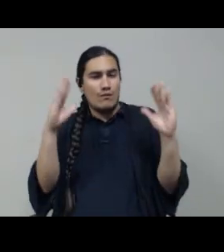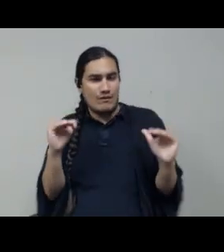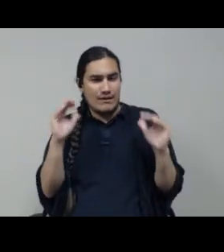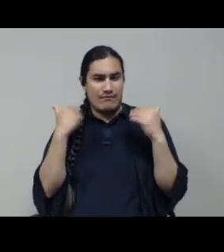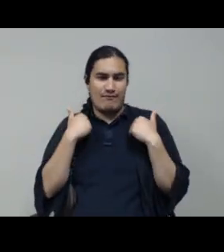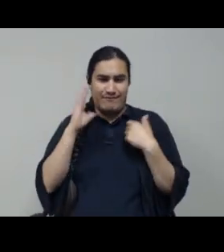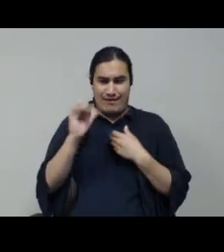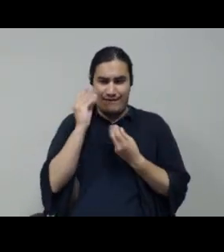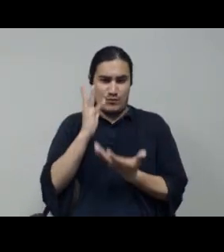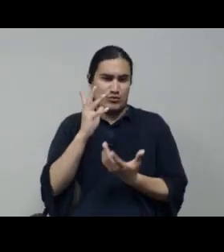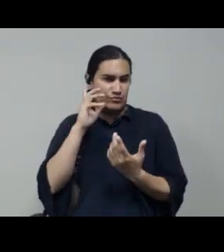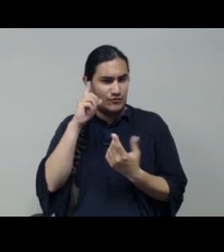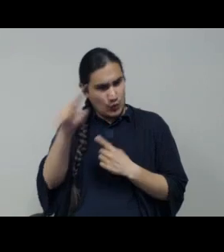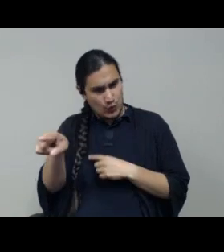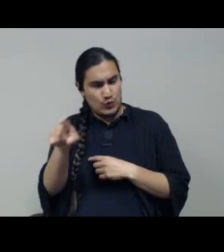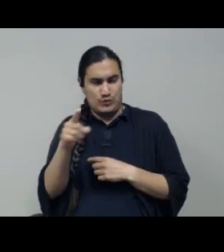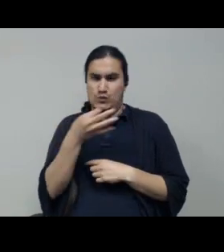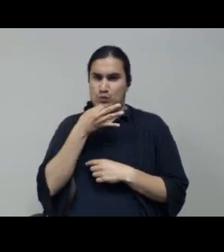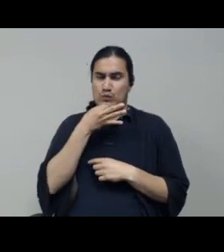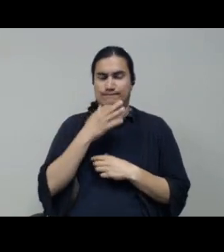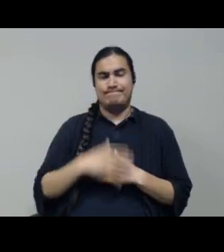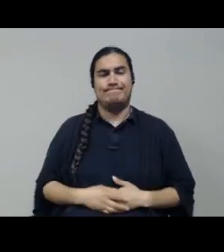information to you sooner than later.